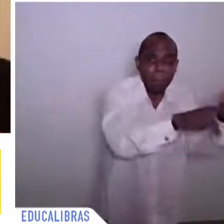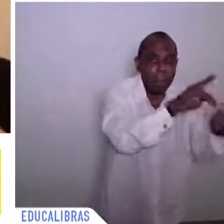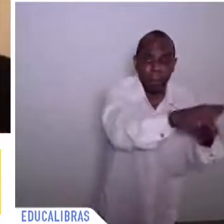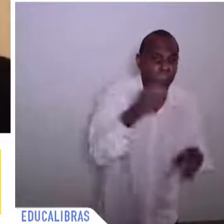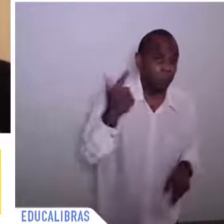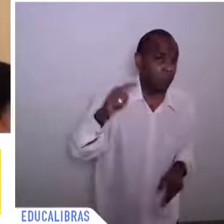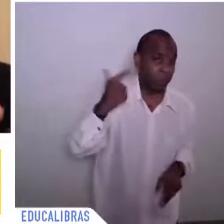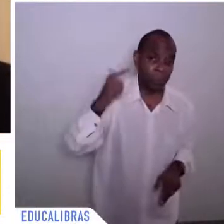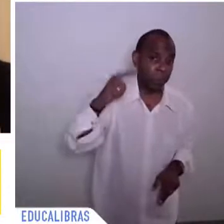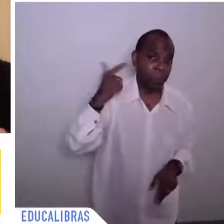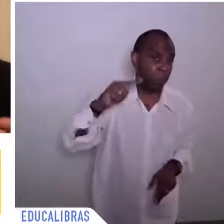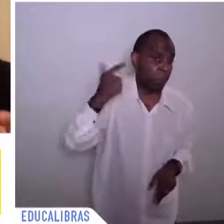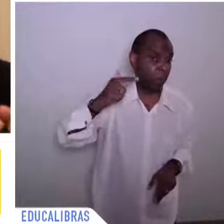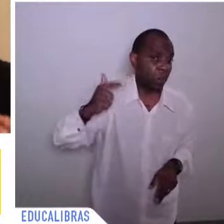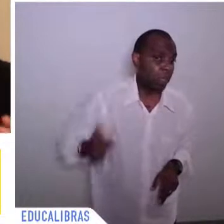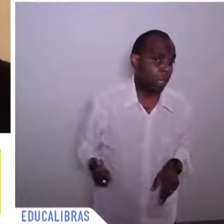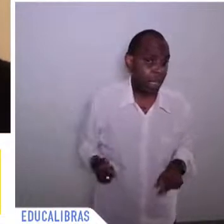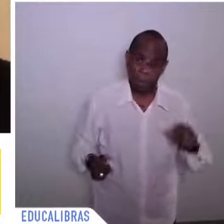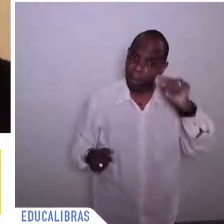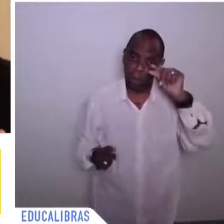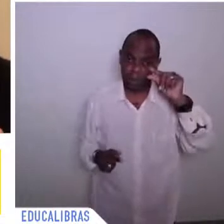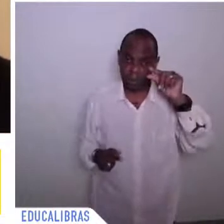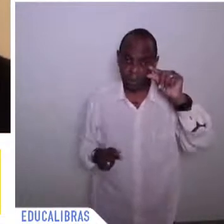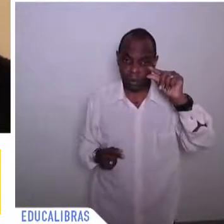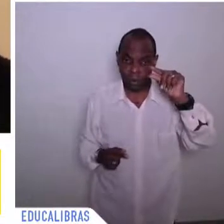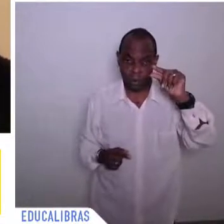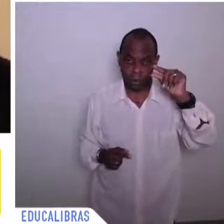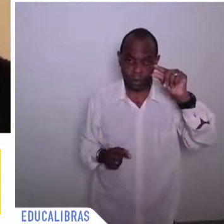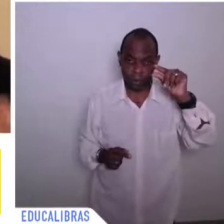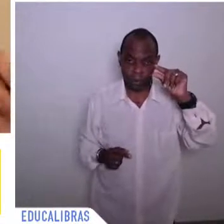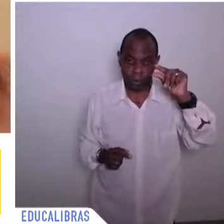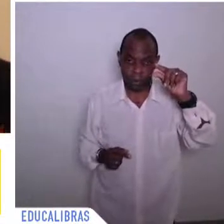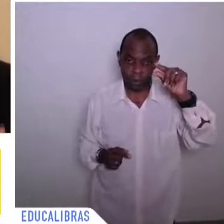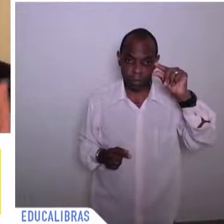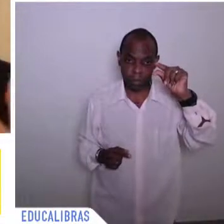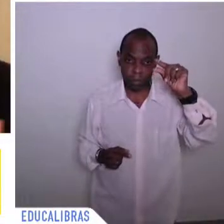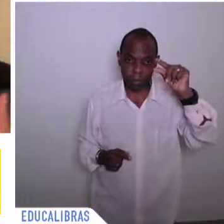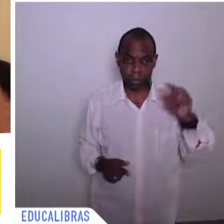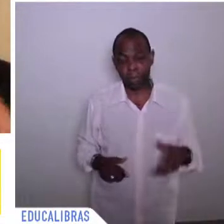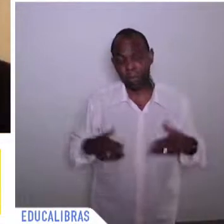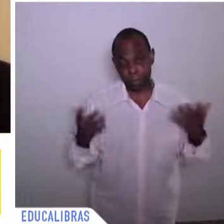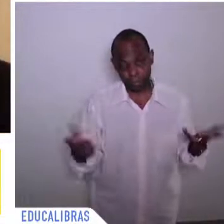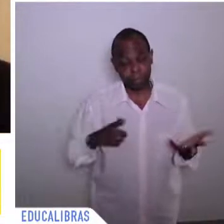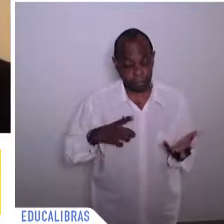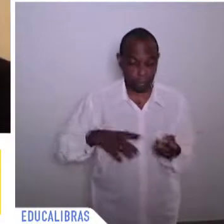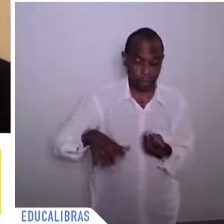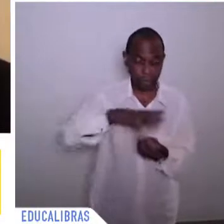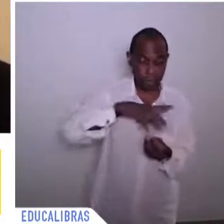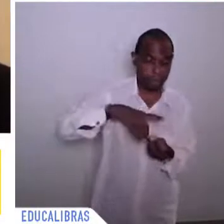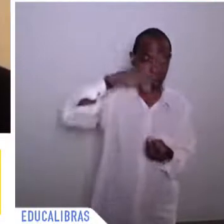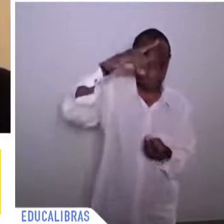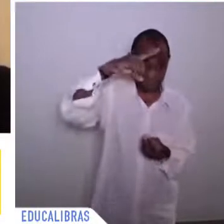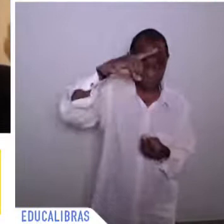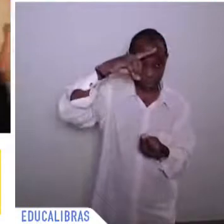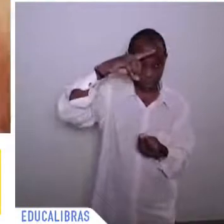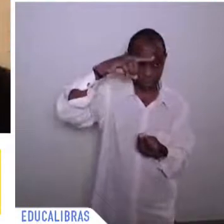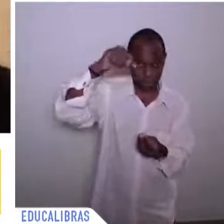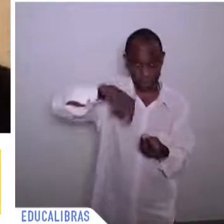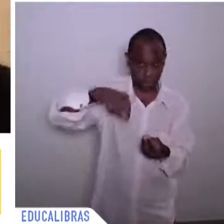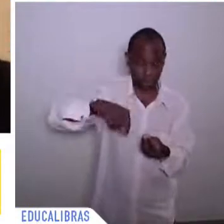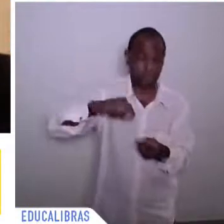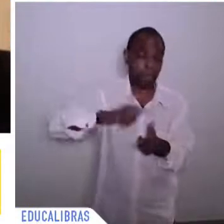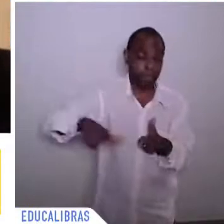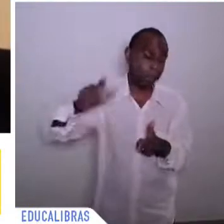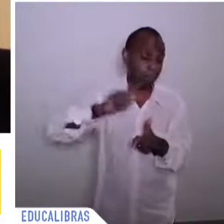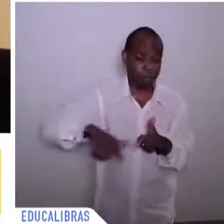very short and few events like that in our history. We're living in a moment